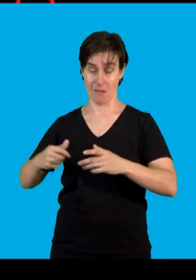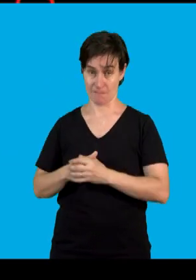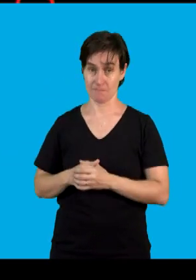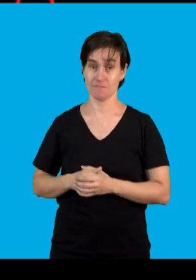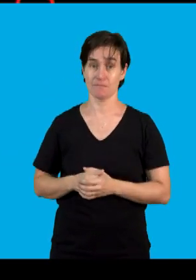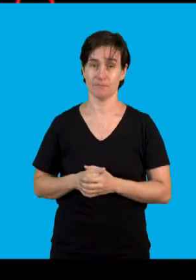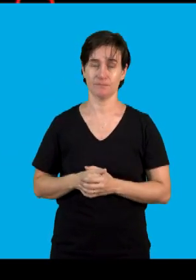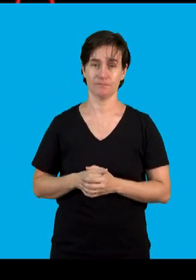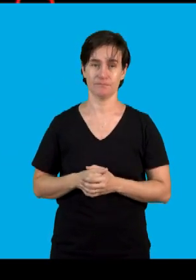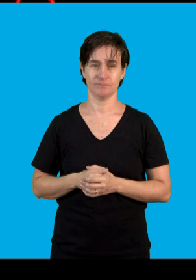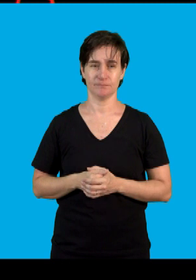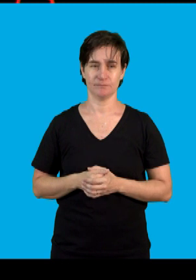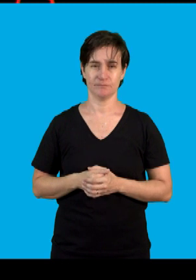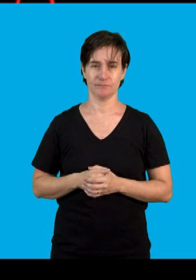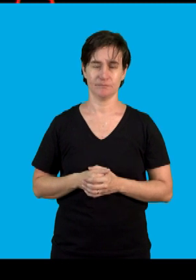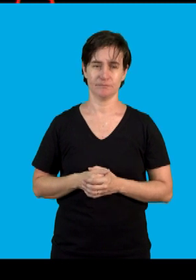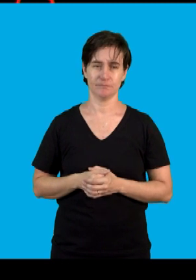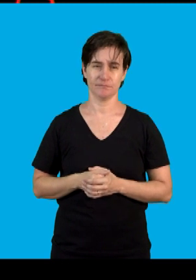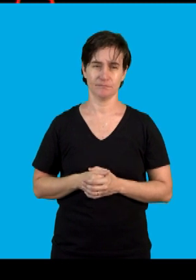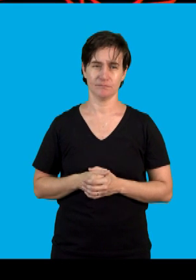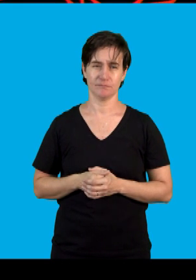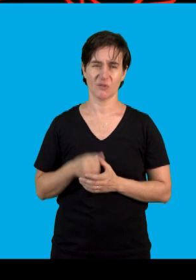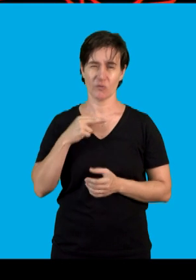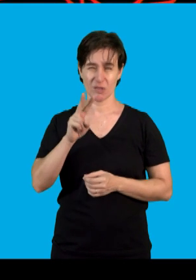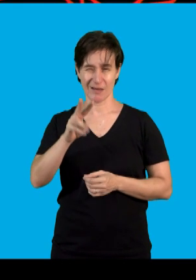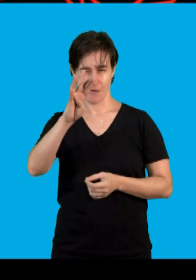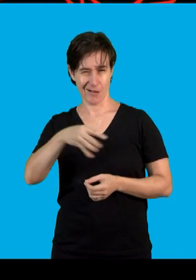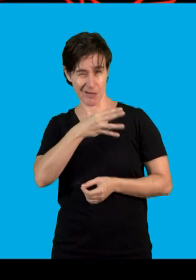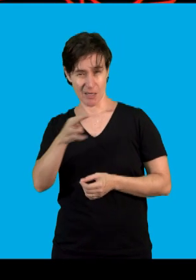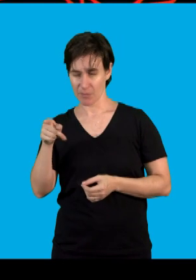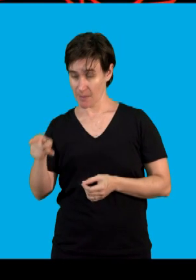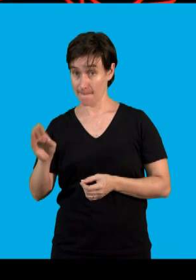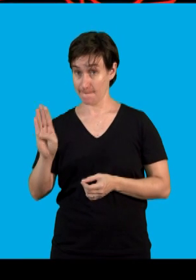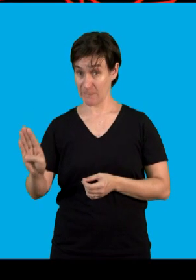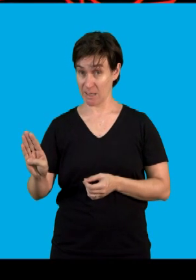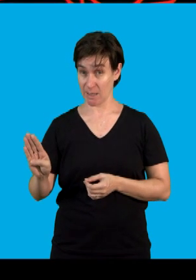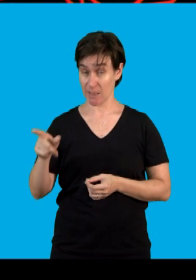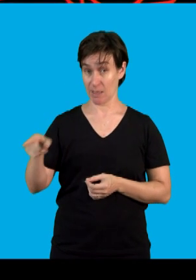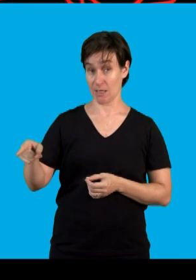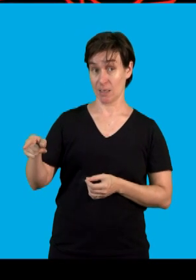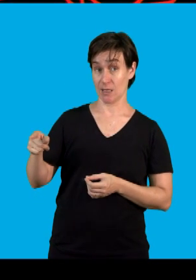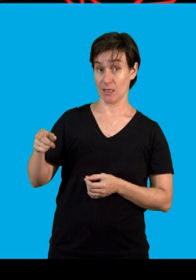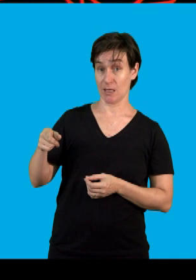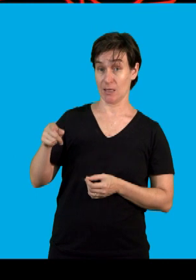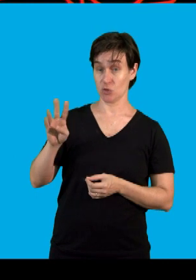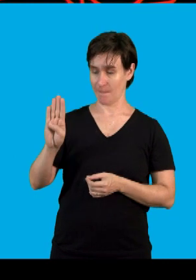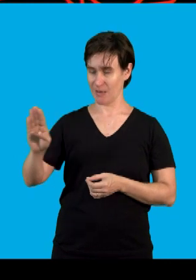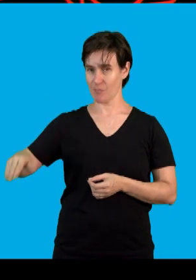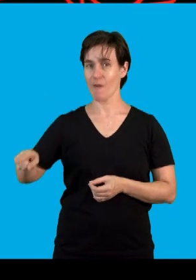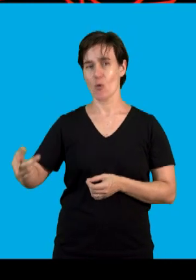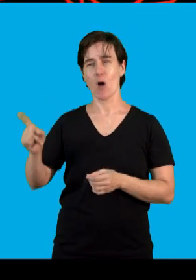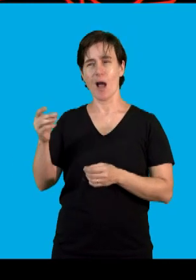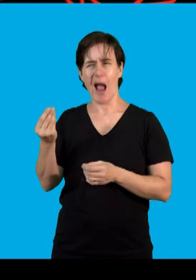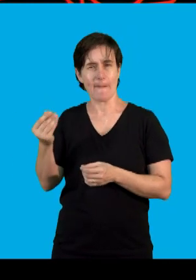pies. And then if we look at the table, B is for the income. So can you see,